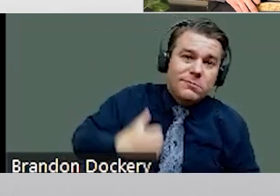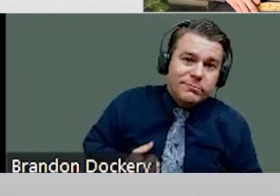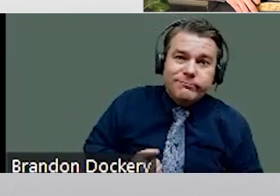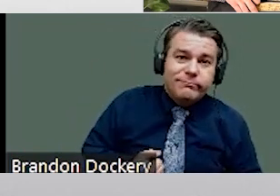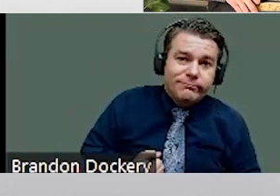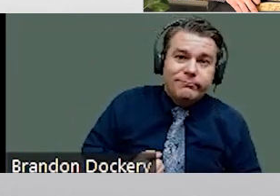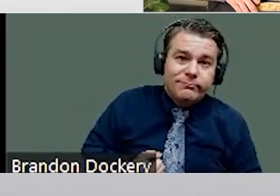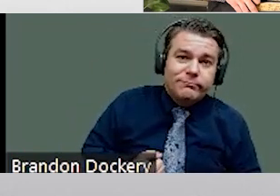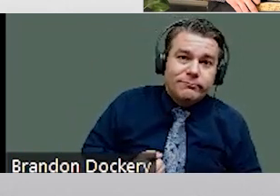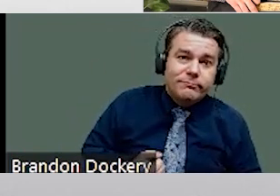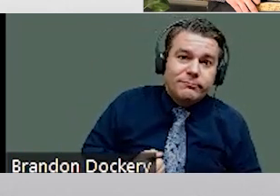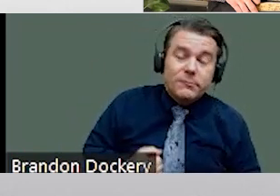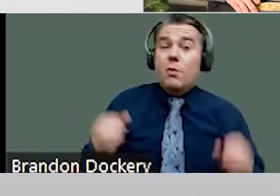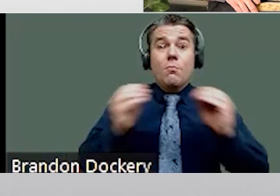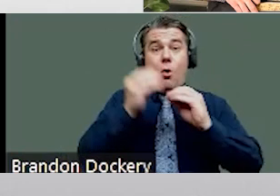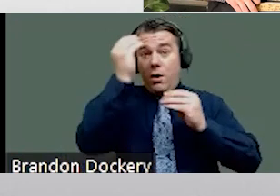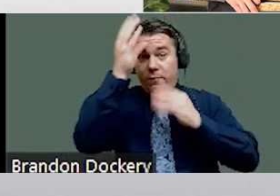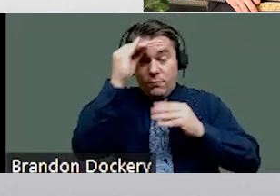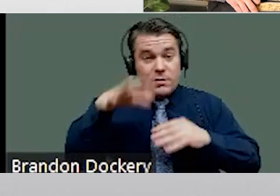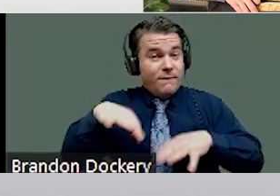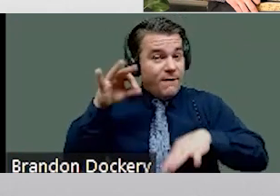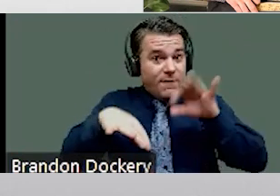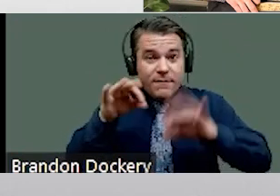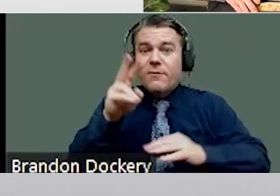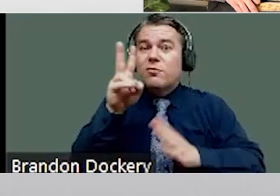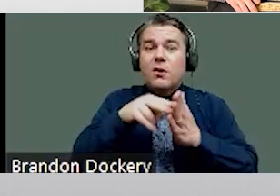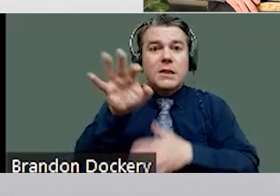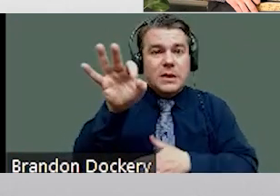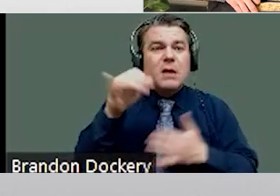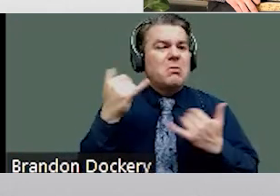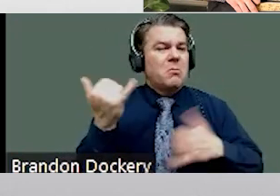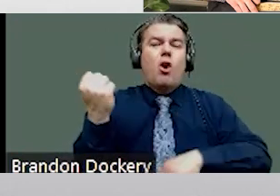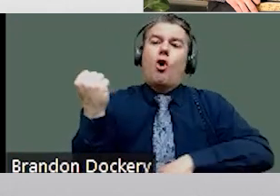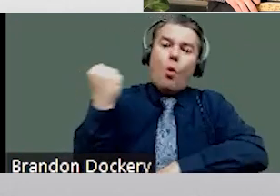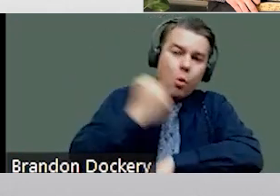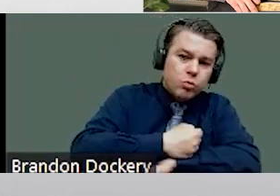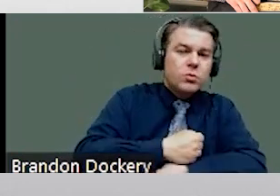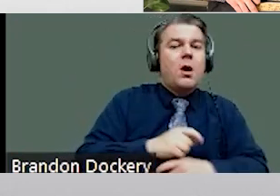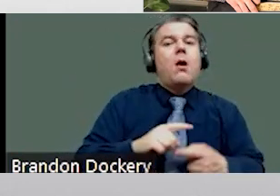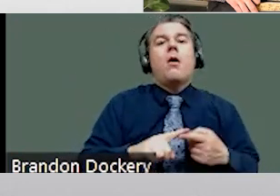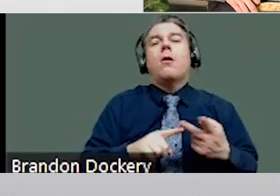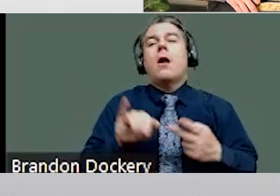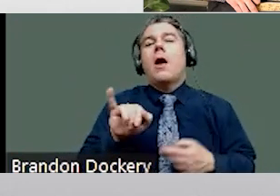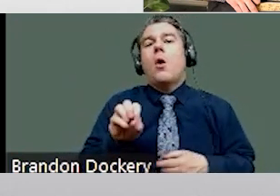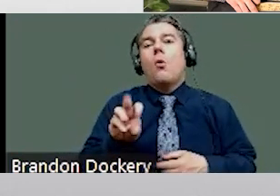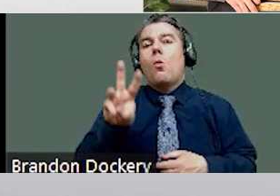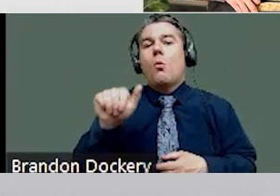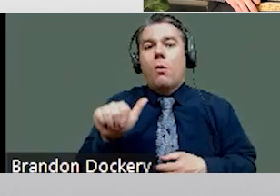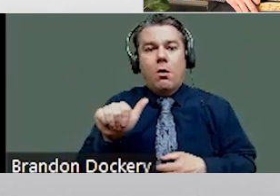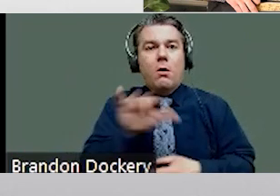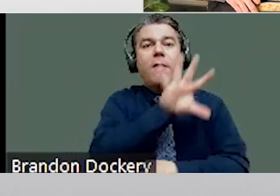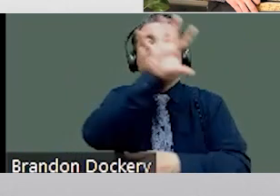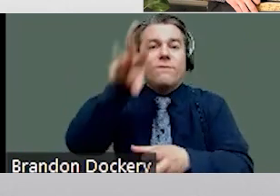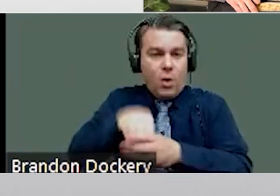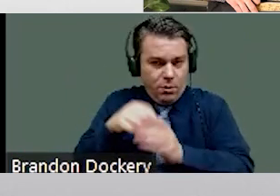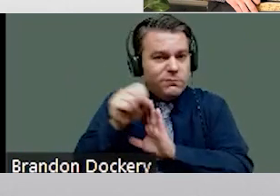we find then, as more information comes out after 2009, it's closed down. The state of Iowa